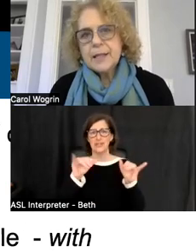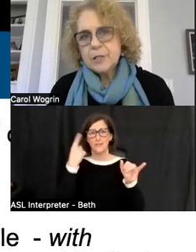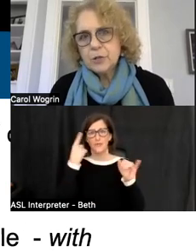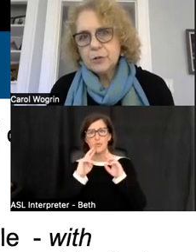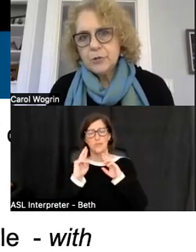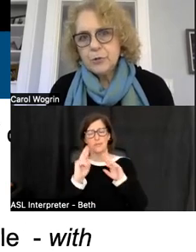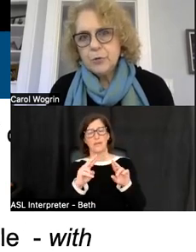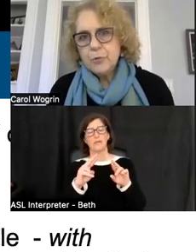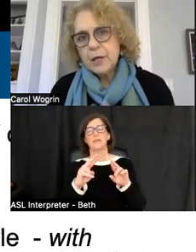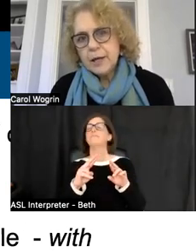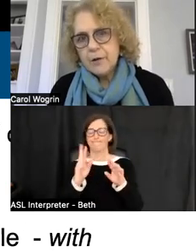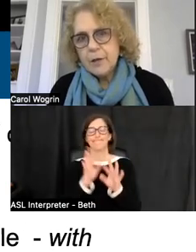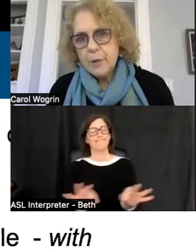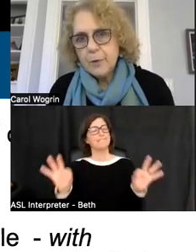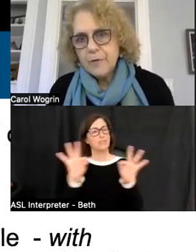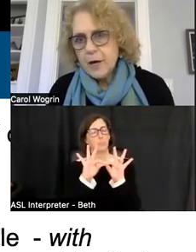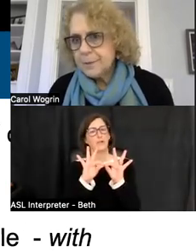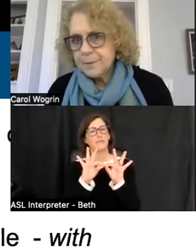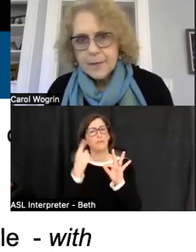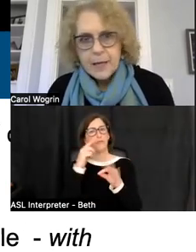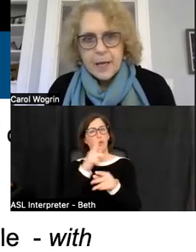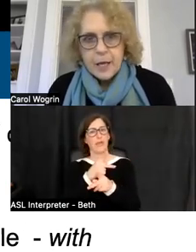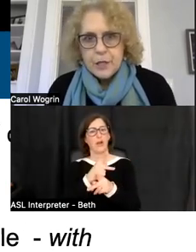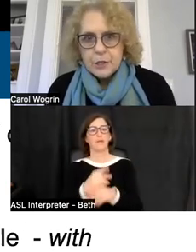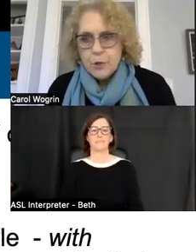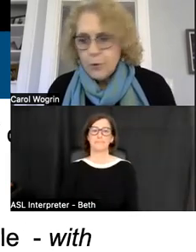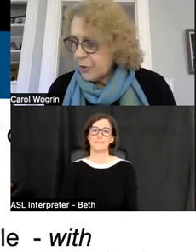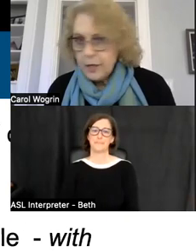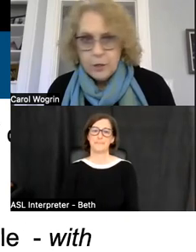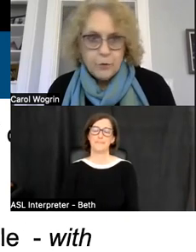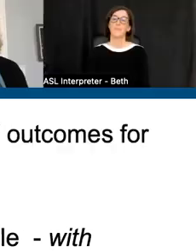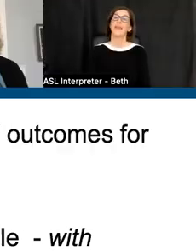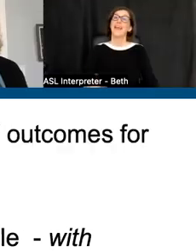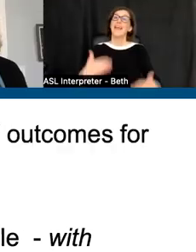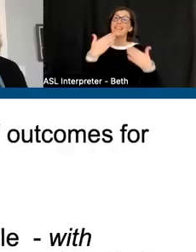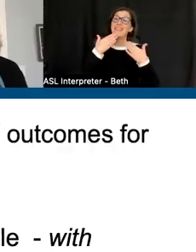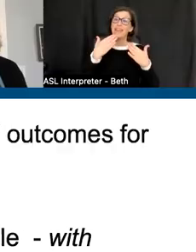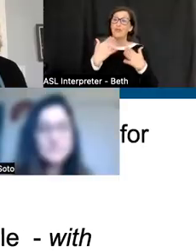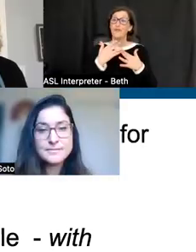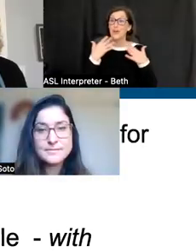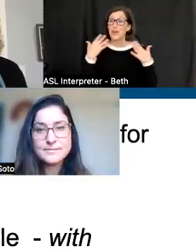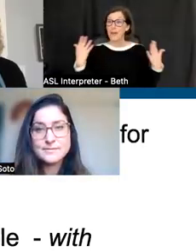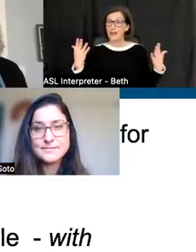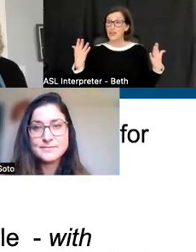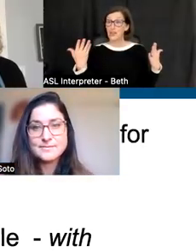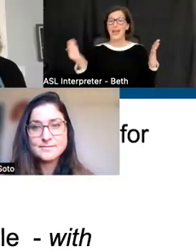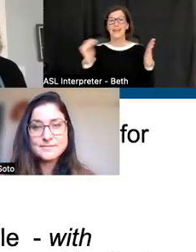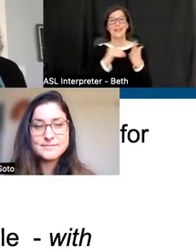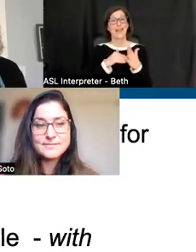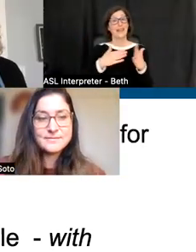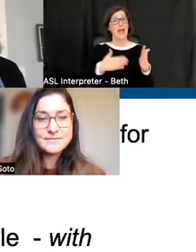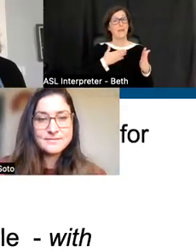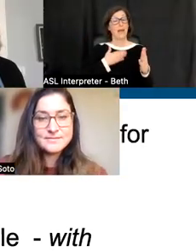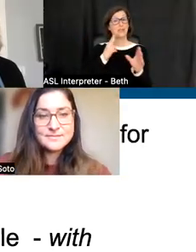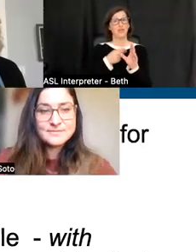is essential to the care that we provide. So thank you very much. And again, happy to join